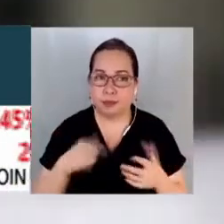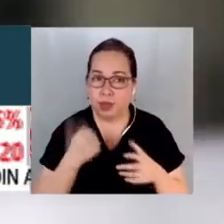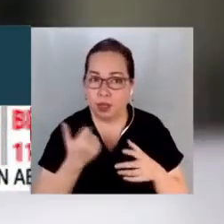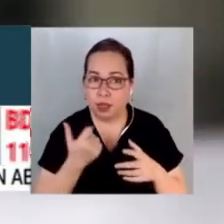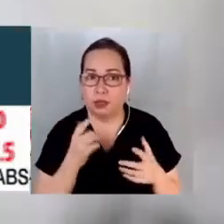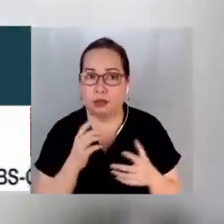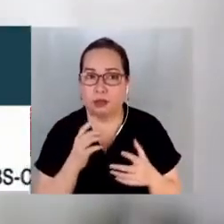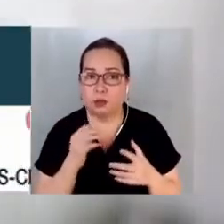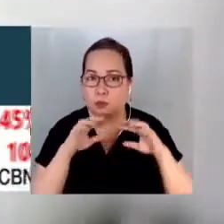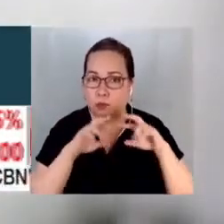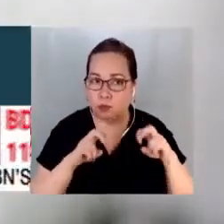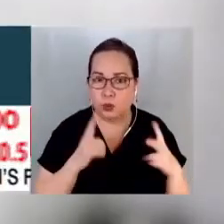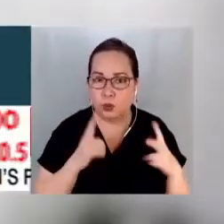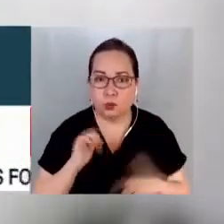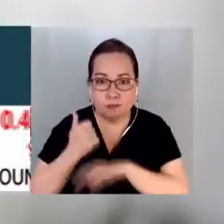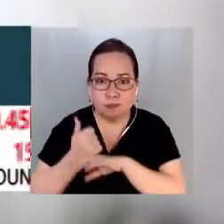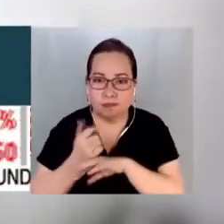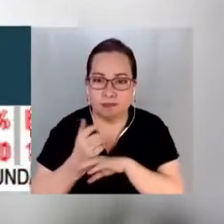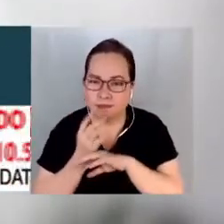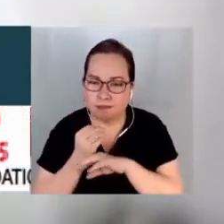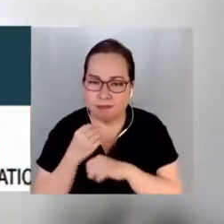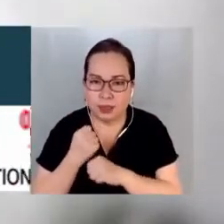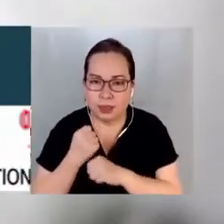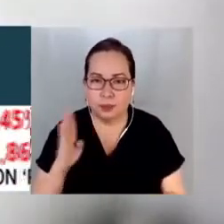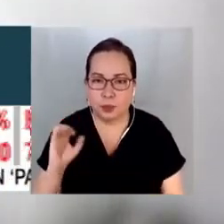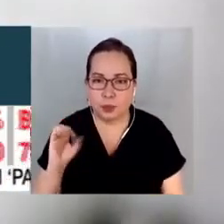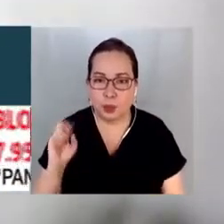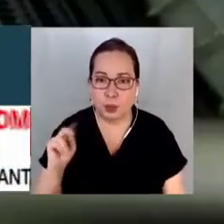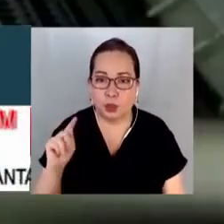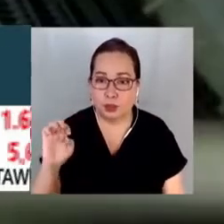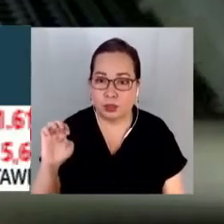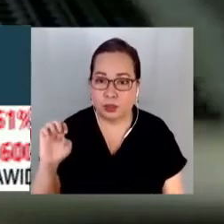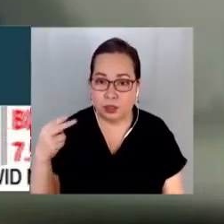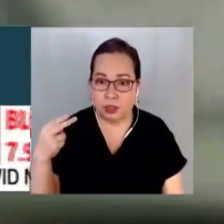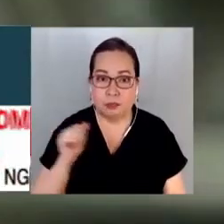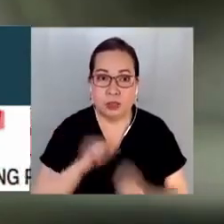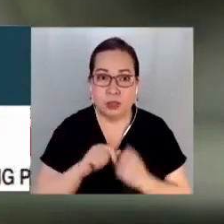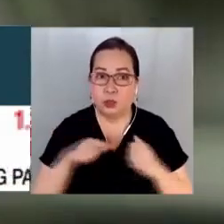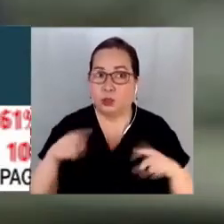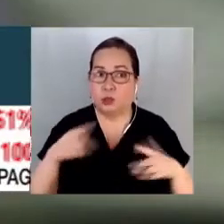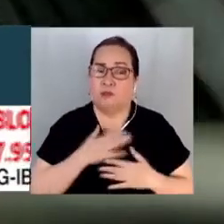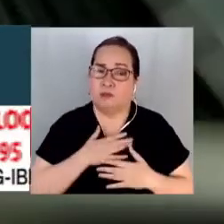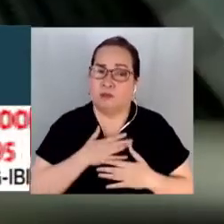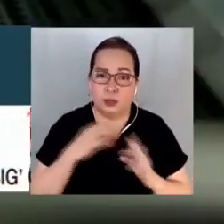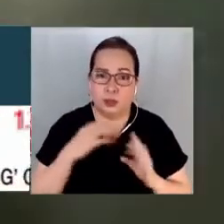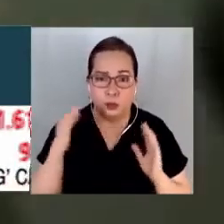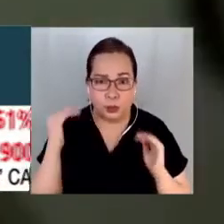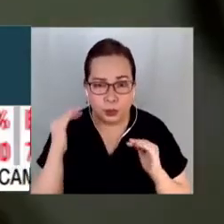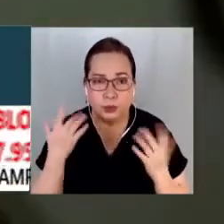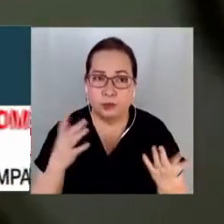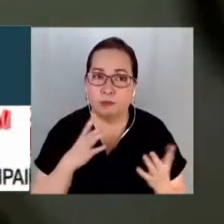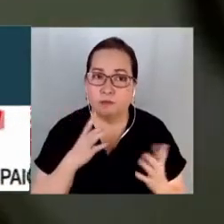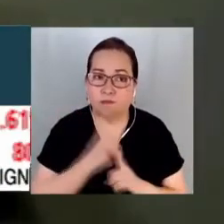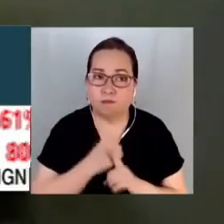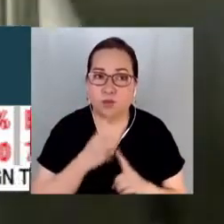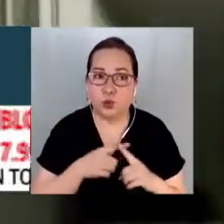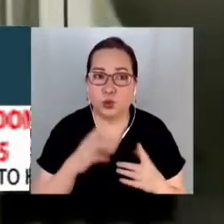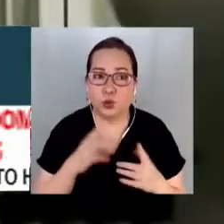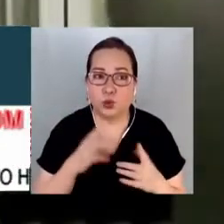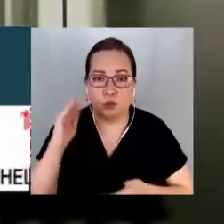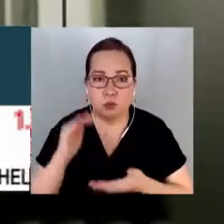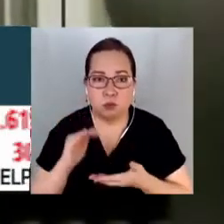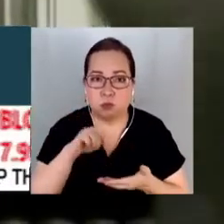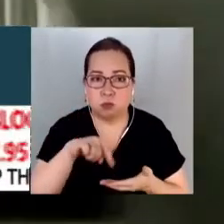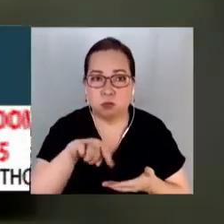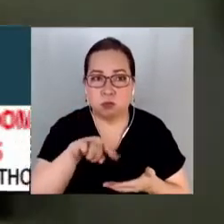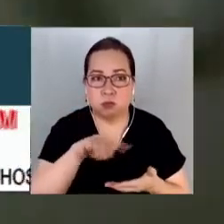of BioNTech. It provides further hope as record numbers of daily deaths from COVID-19 are reported in Britain, which